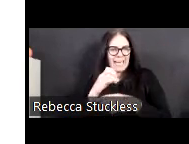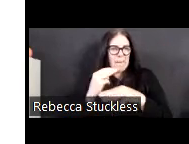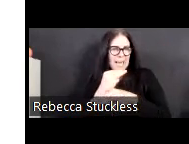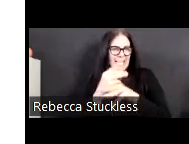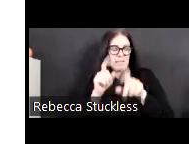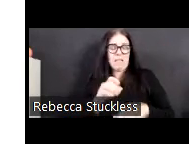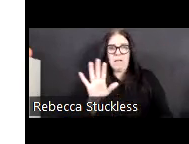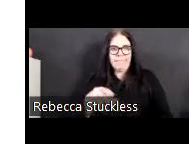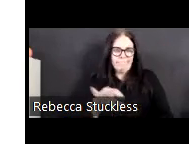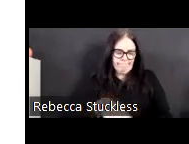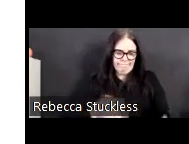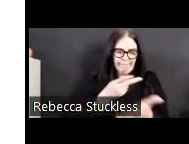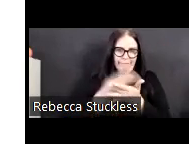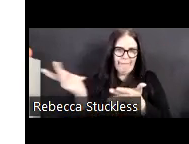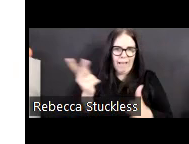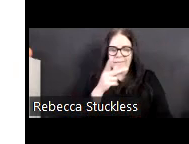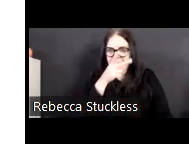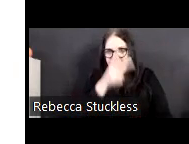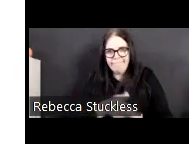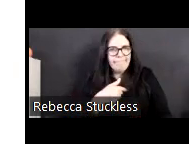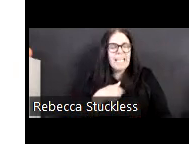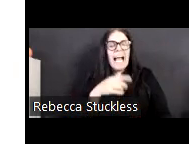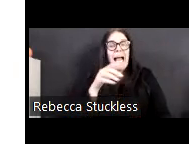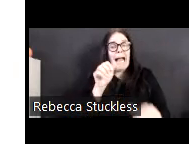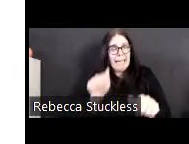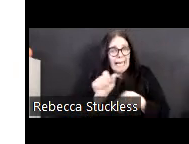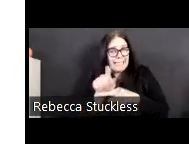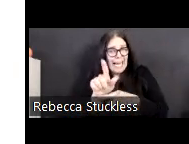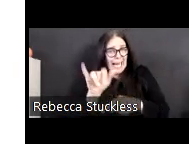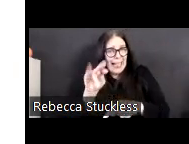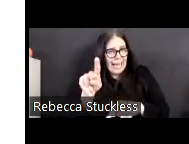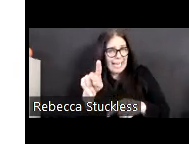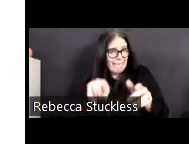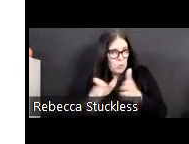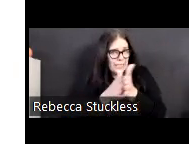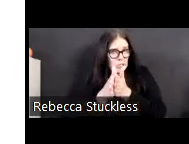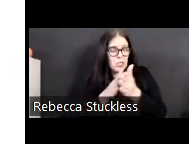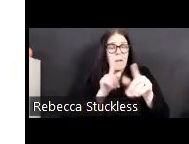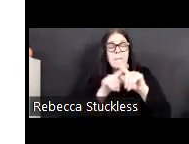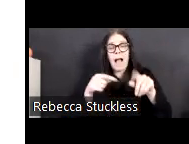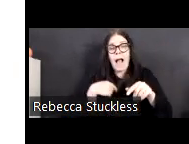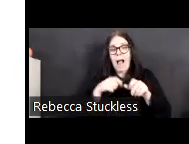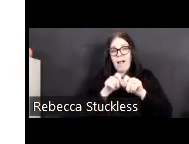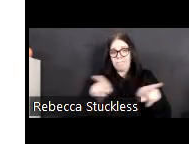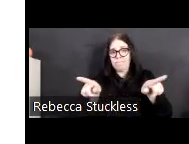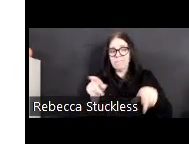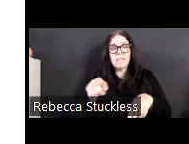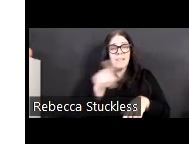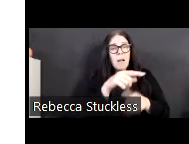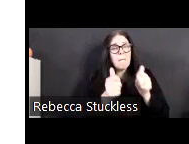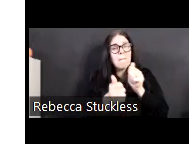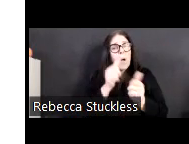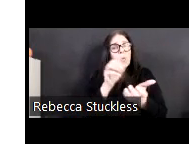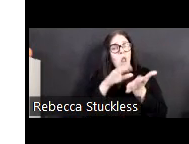failure. I can send you the link if you are interested in it, but with most of the learners that I serve, they're people